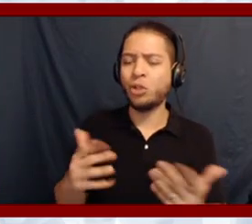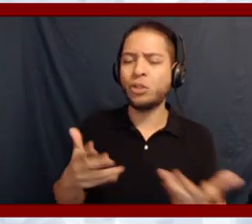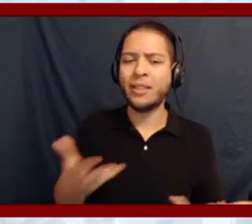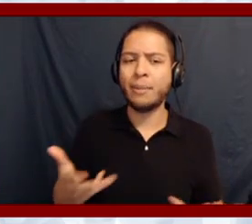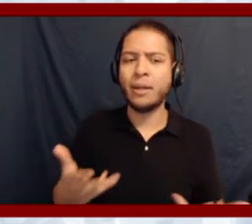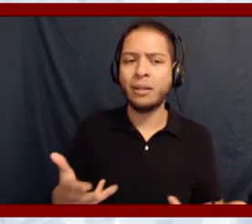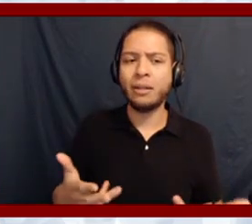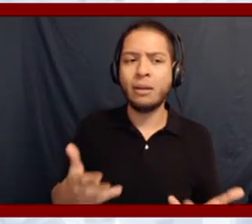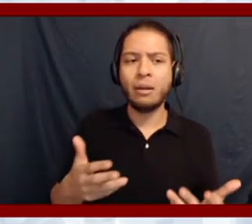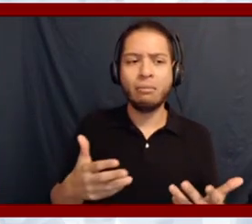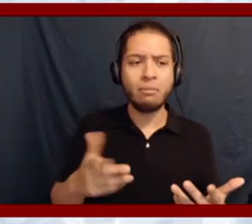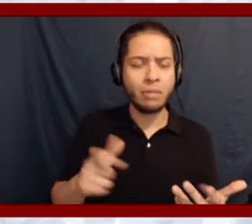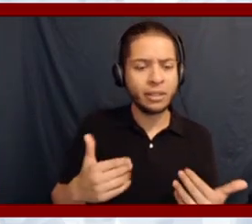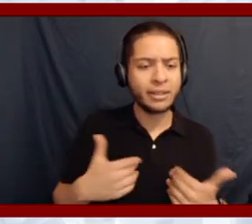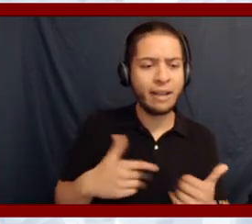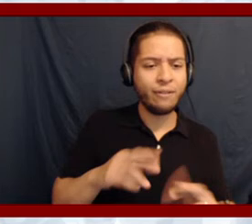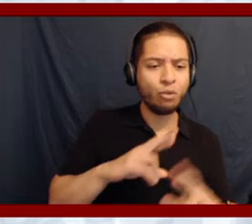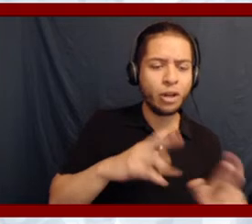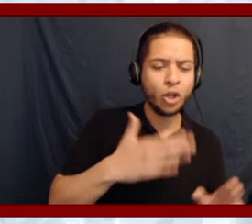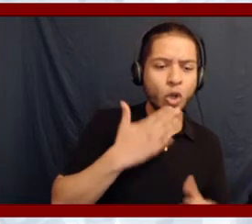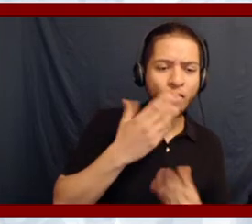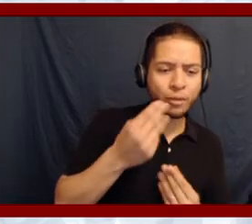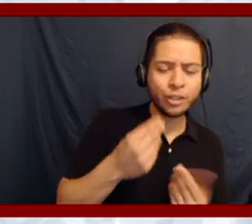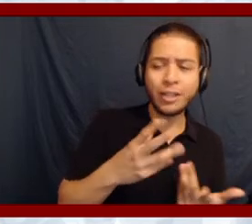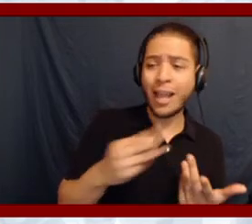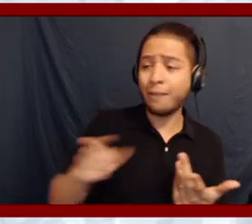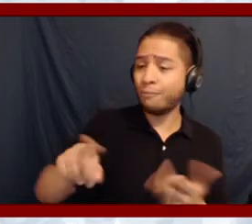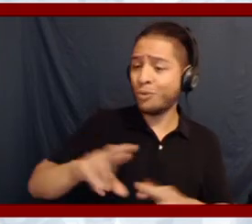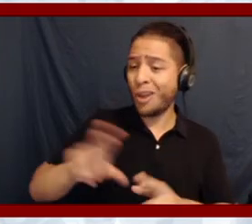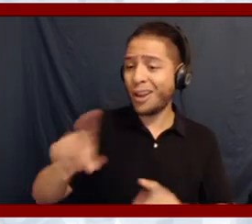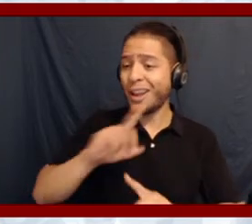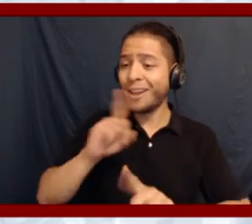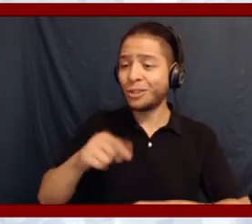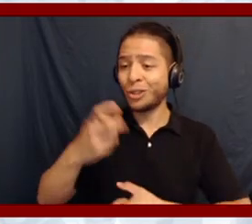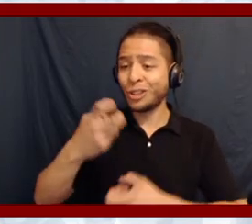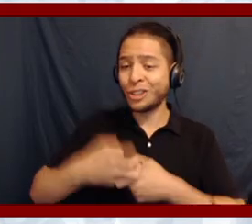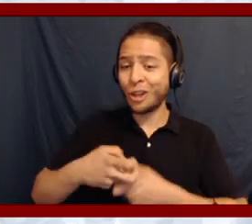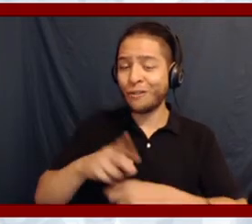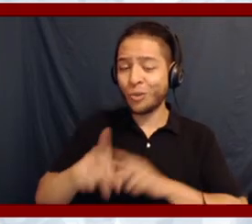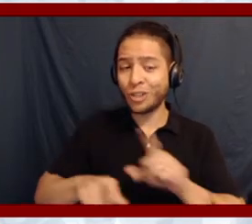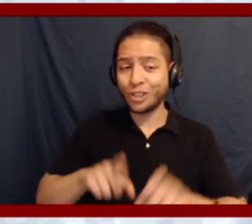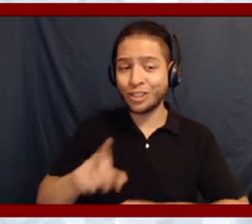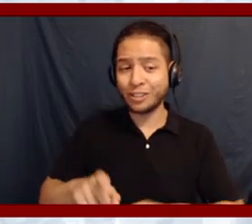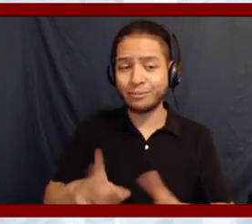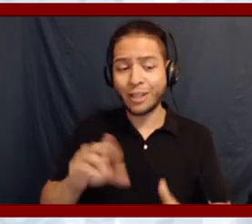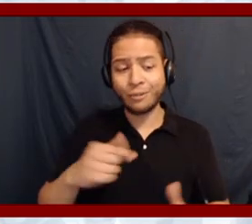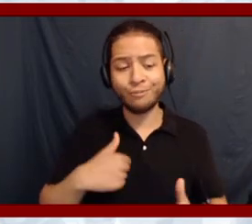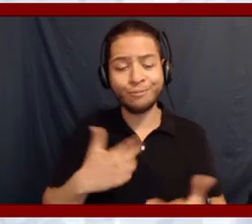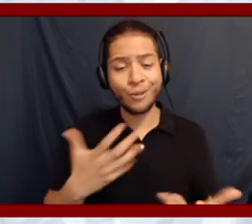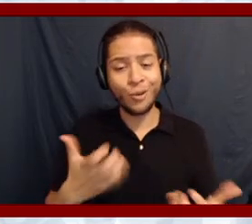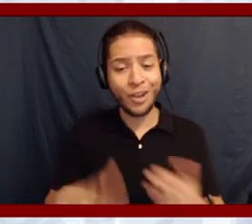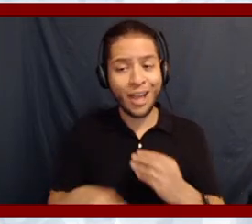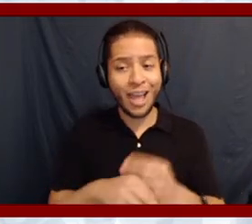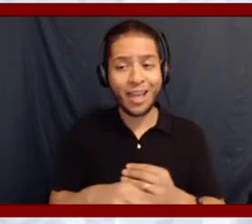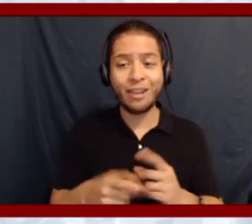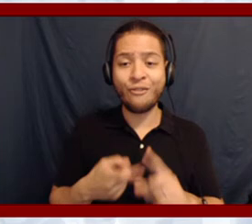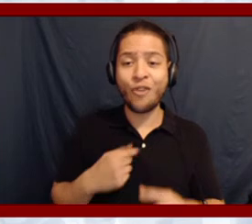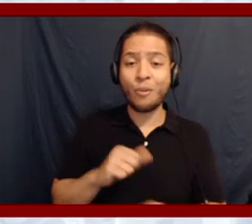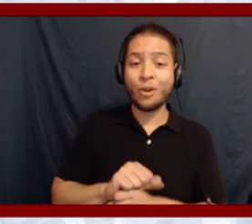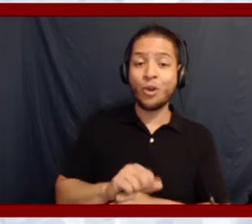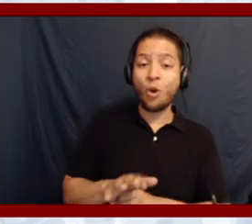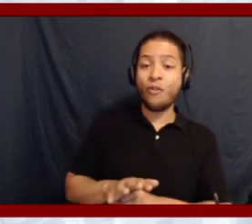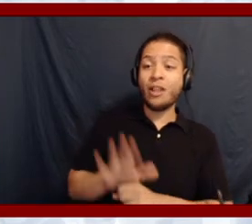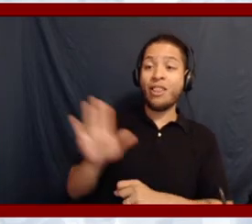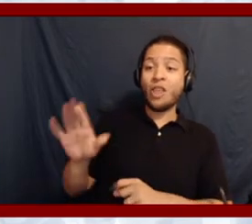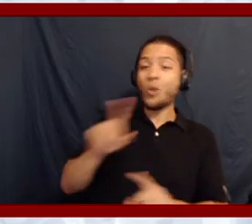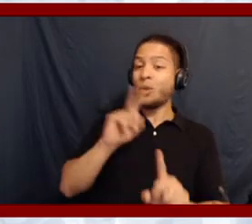and prepared to answer those tough questions. And it's really critical that we do. You know, I'll add, you know, from the White House COVID-19 response team, you know, I work